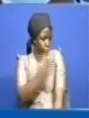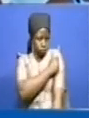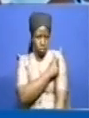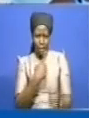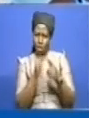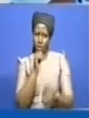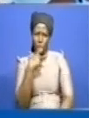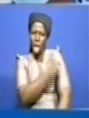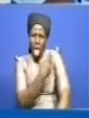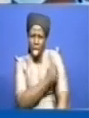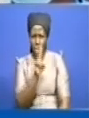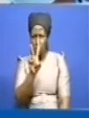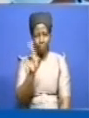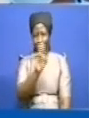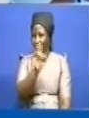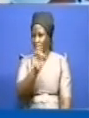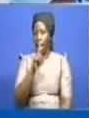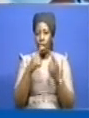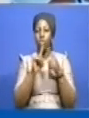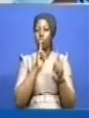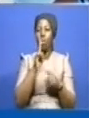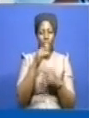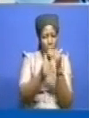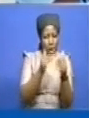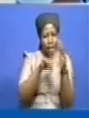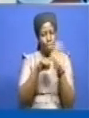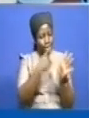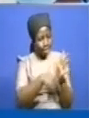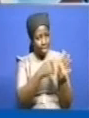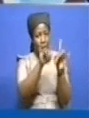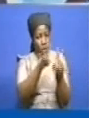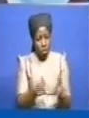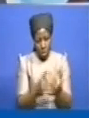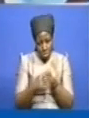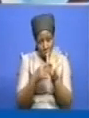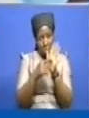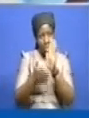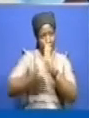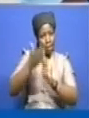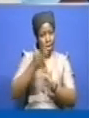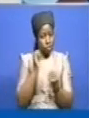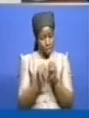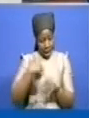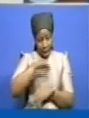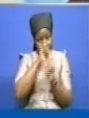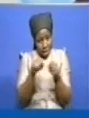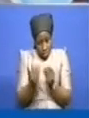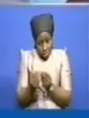So the progress in the industry will also determine the speed at which we are able to execute this particular